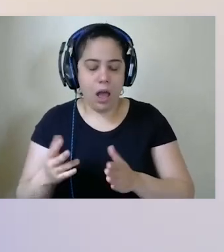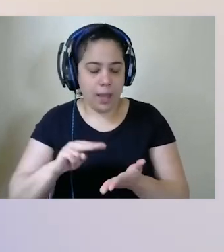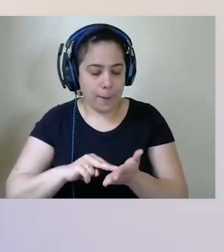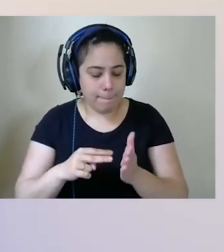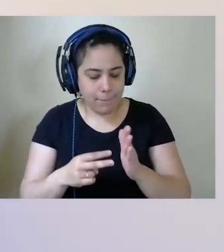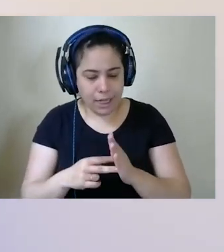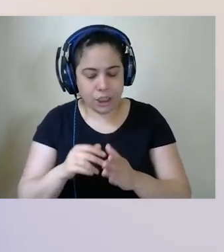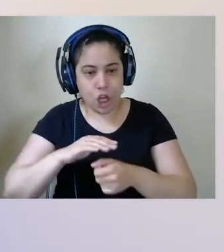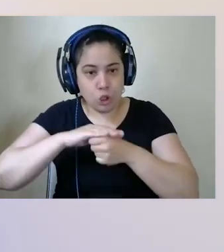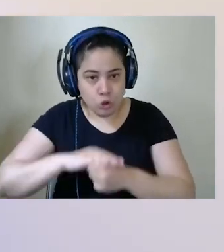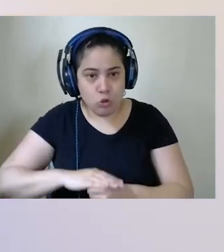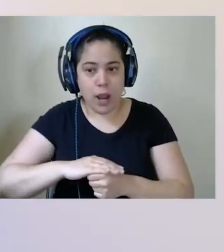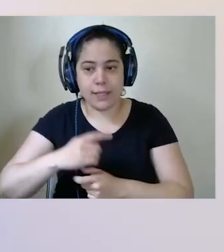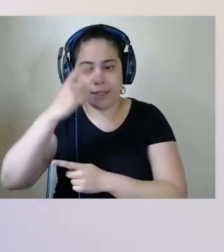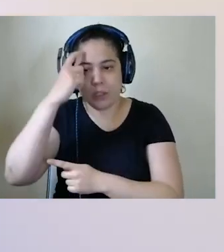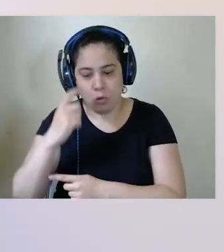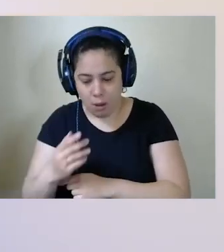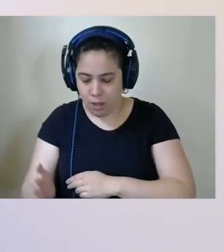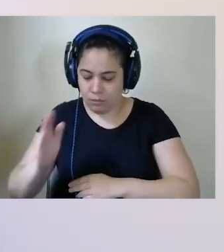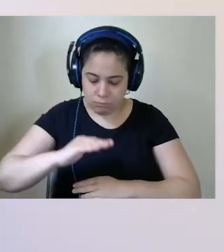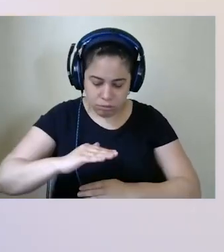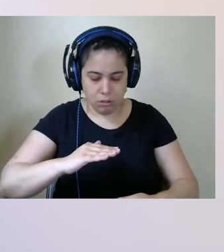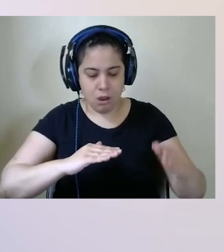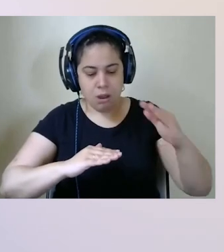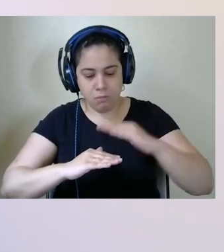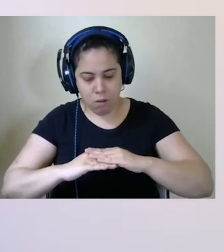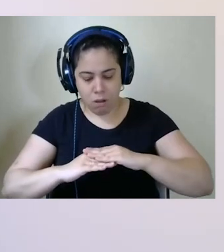situation and make it even harder for people